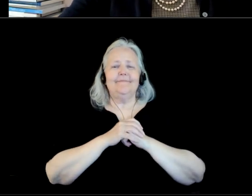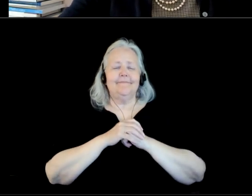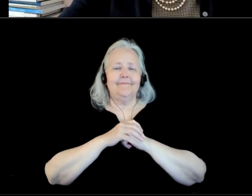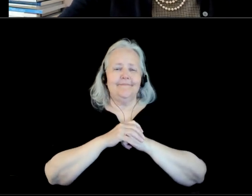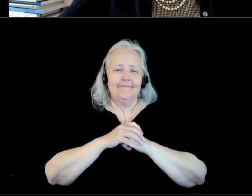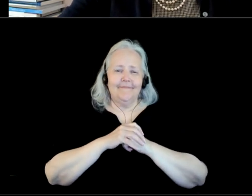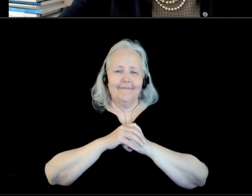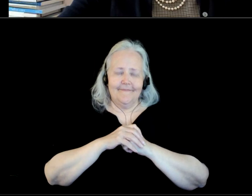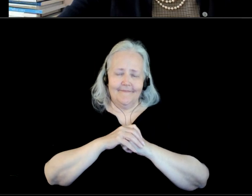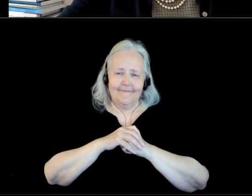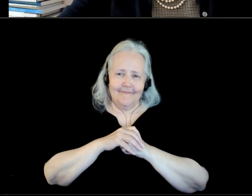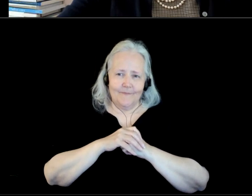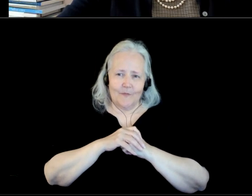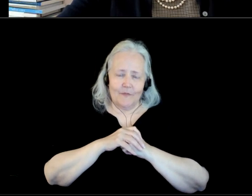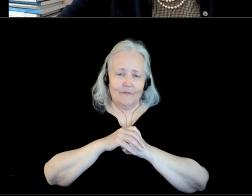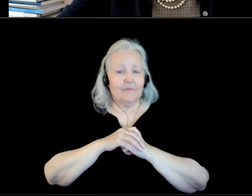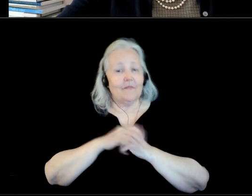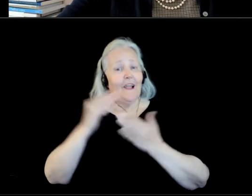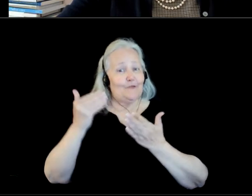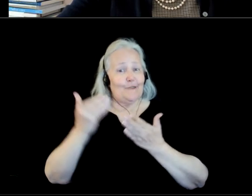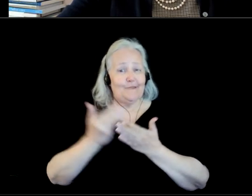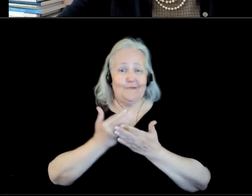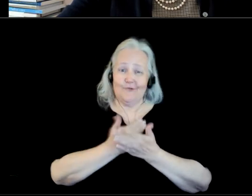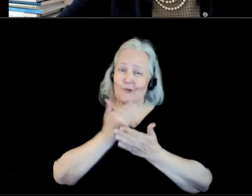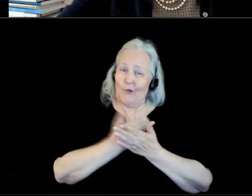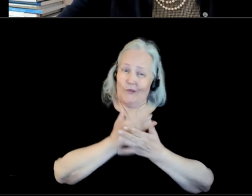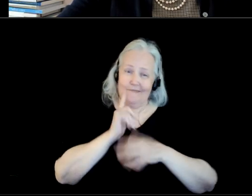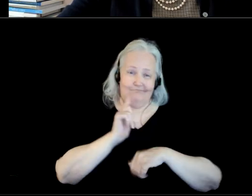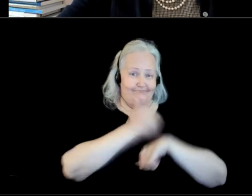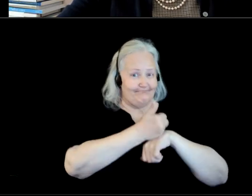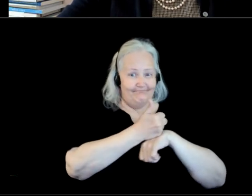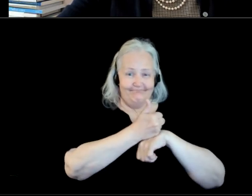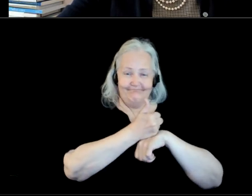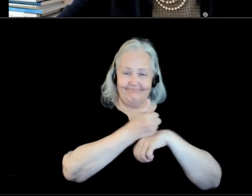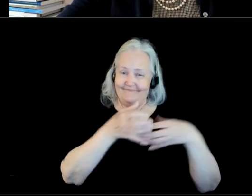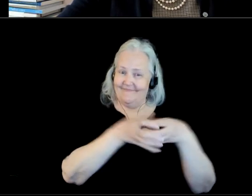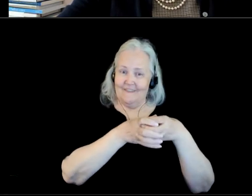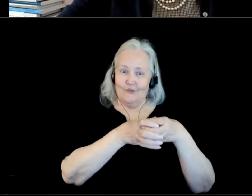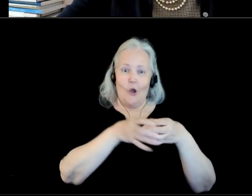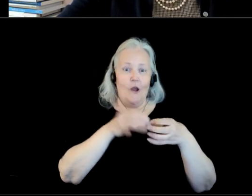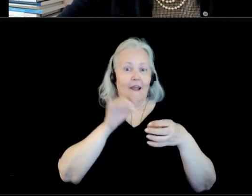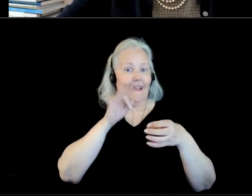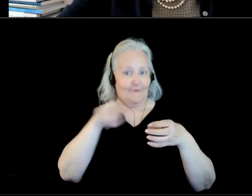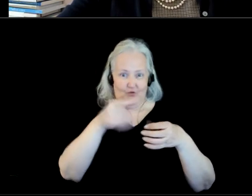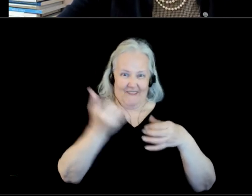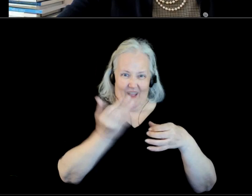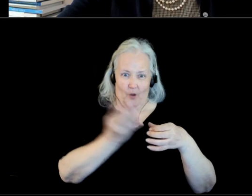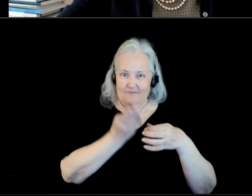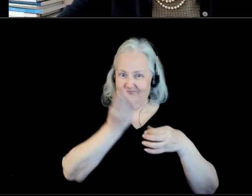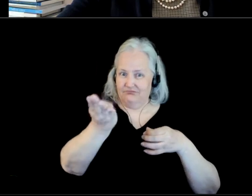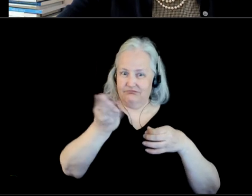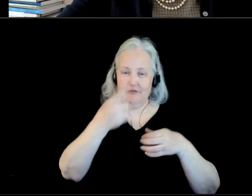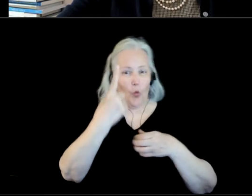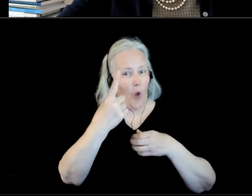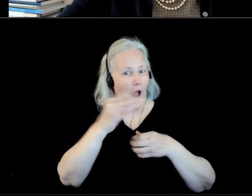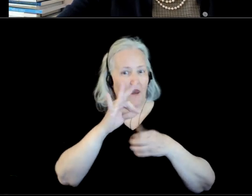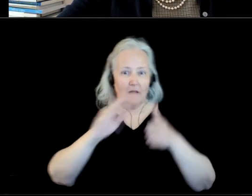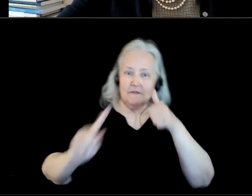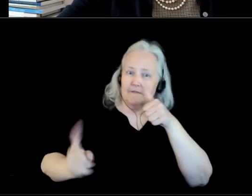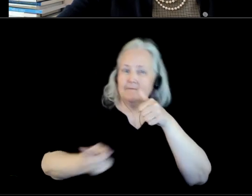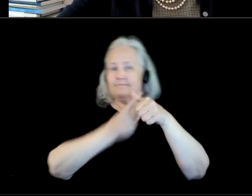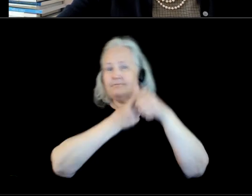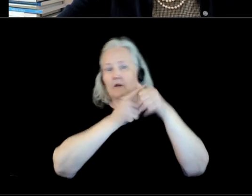you know, it's a new section, so you will be the groundbreaker if you submit now. But we have